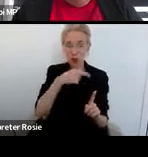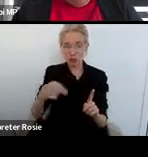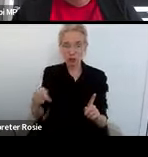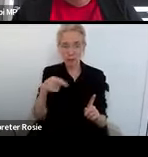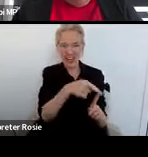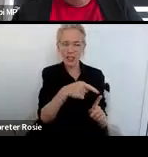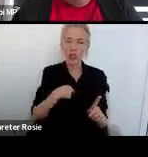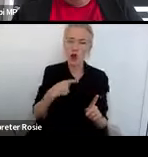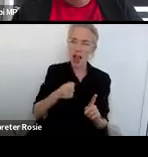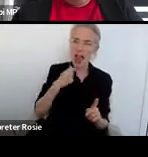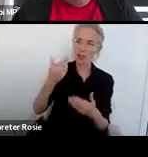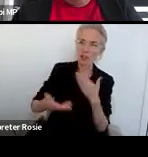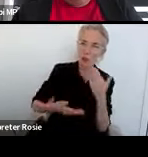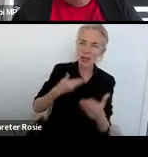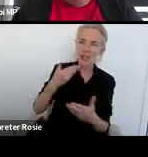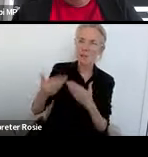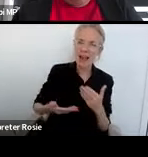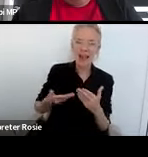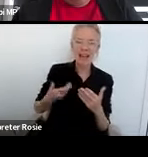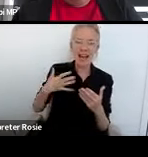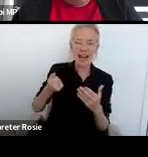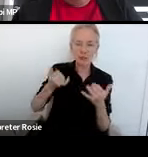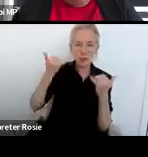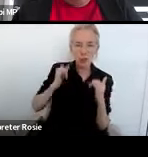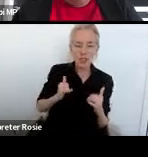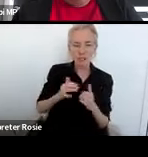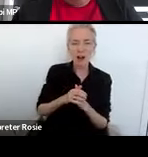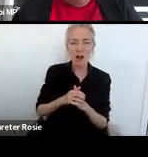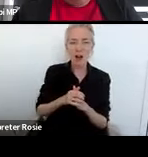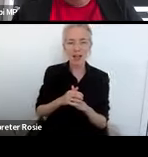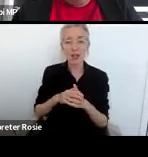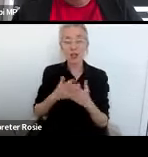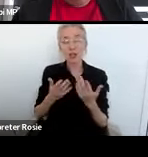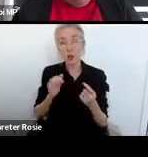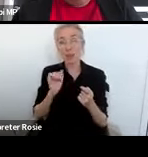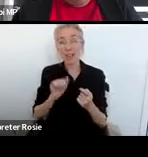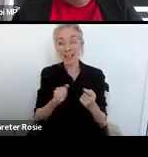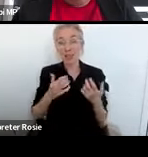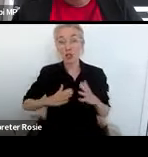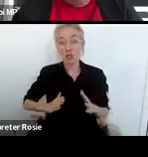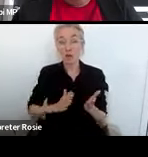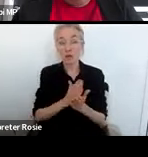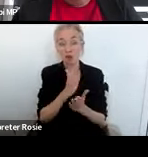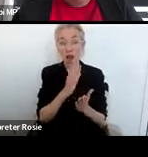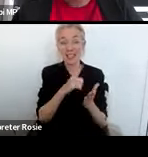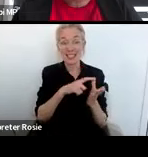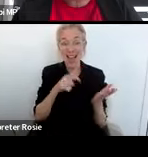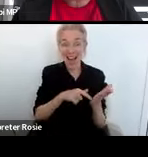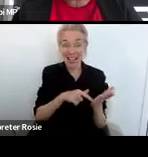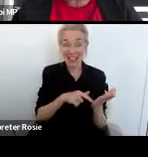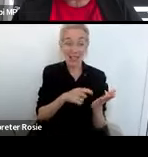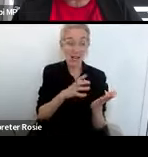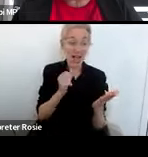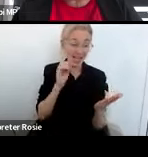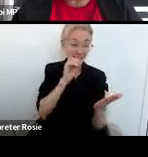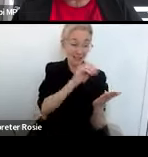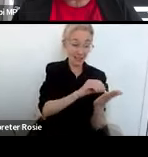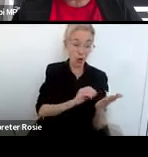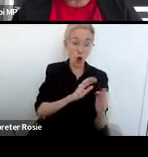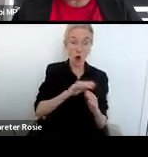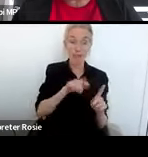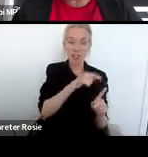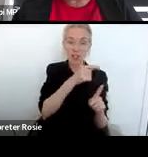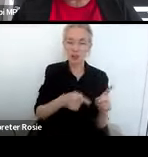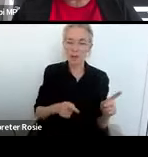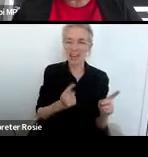although we do have legislation around discrimination, that legislation simply isn't working. We have a number